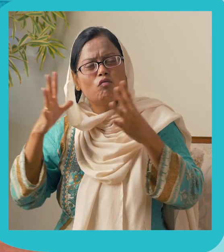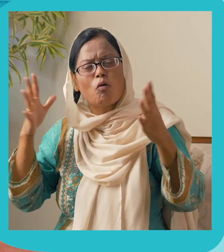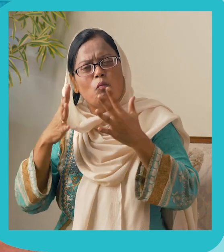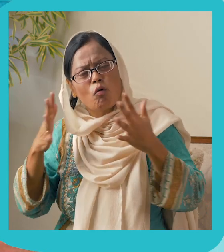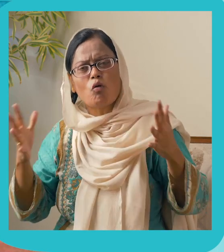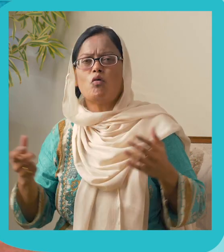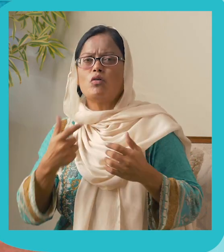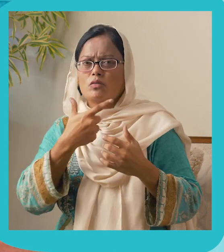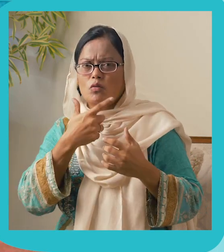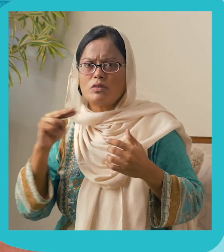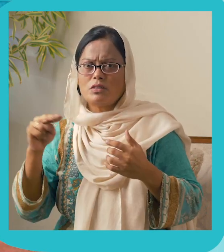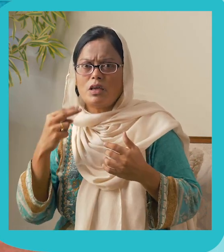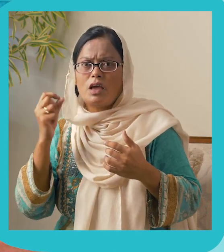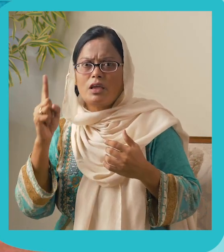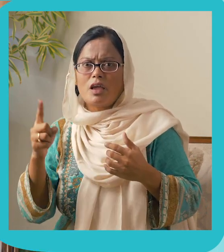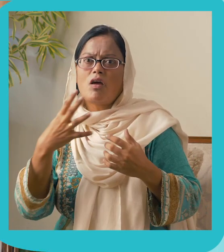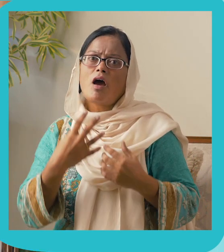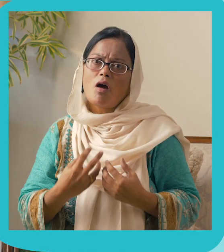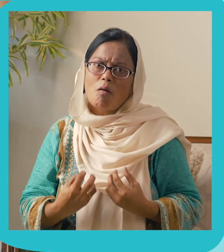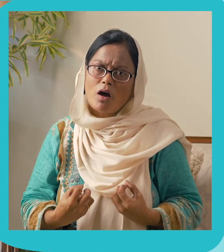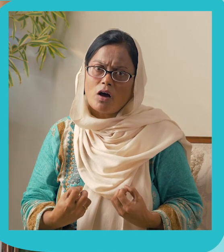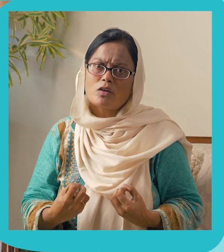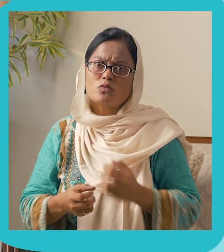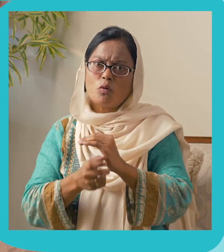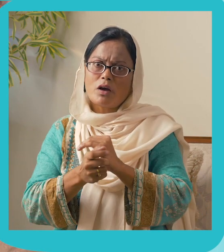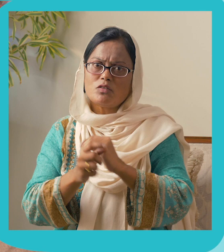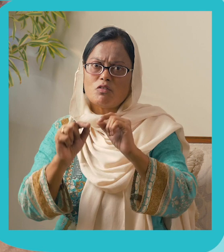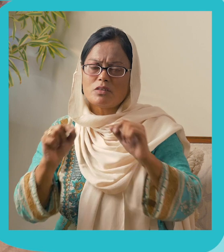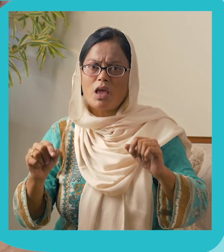innocent turtle from the dreadful ploggers in the ocean.